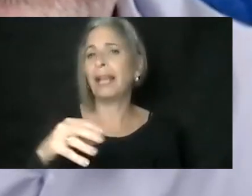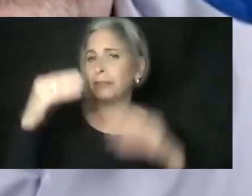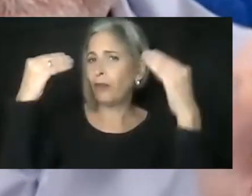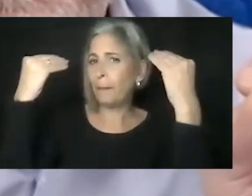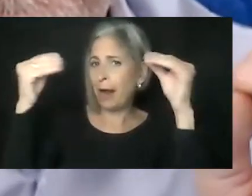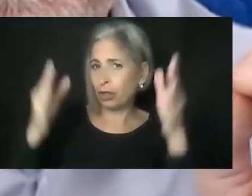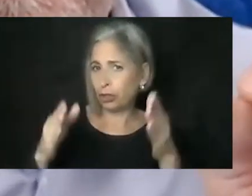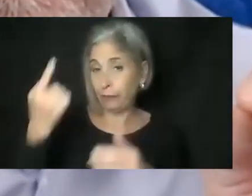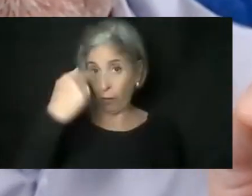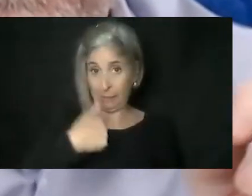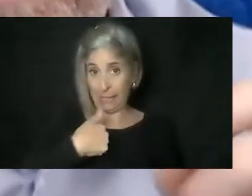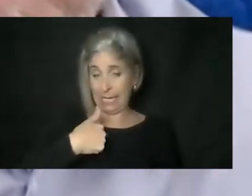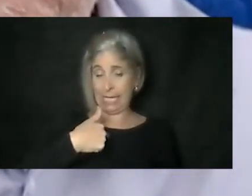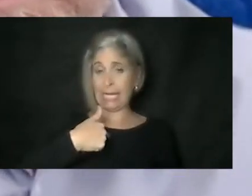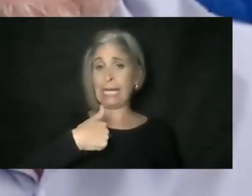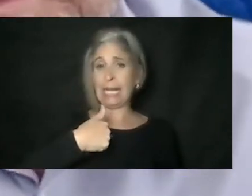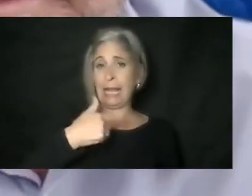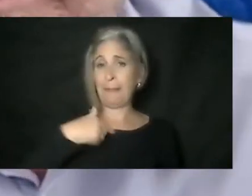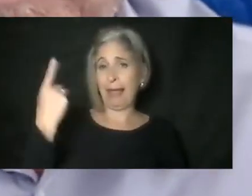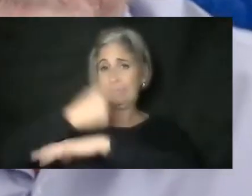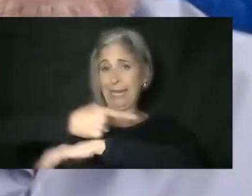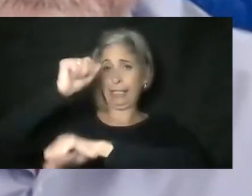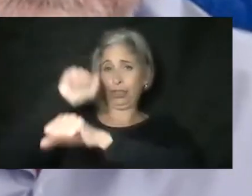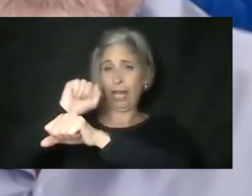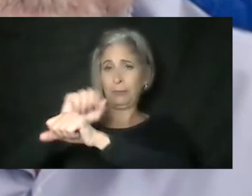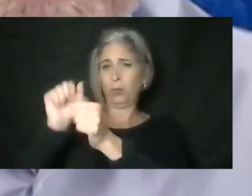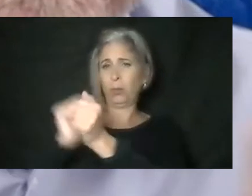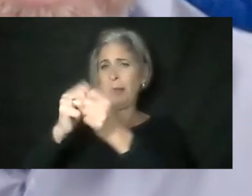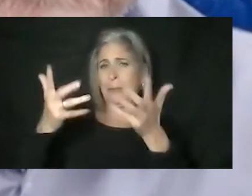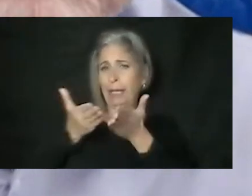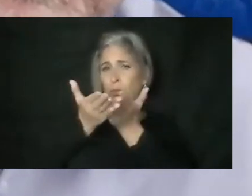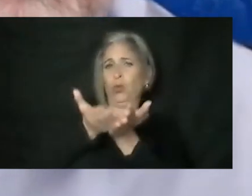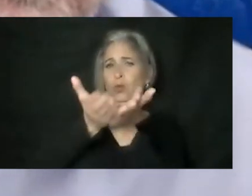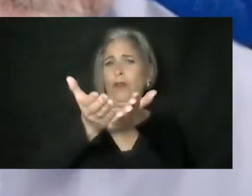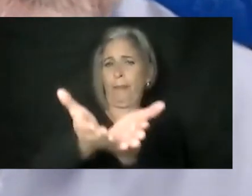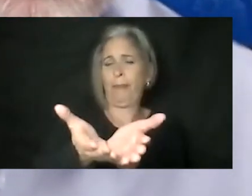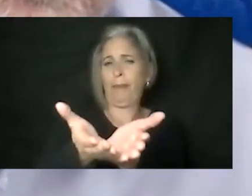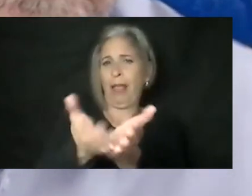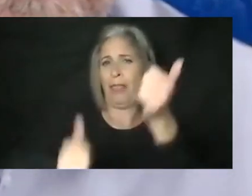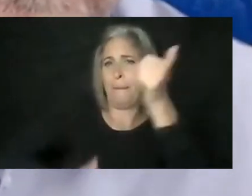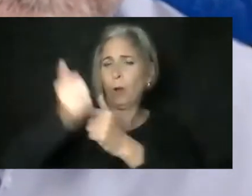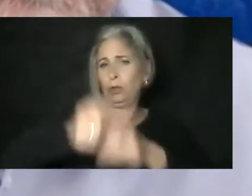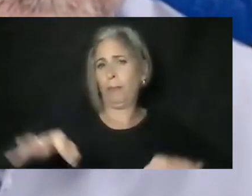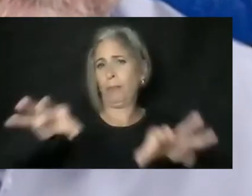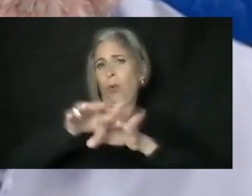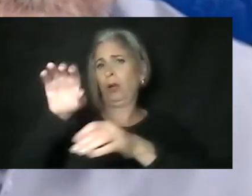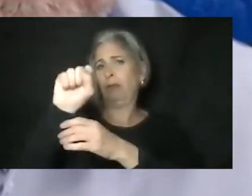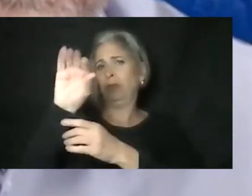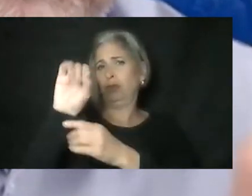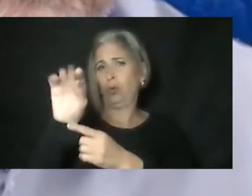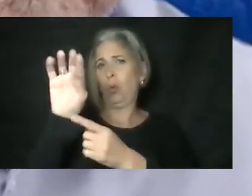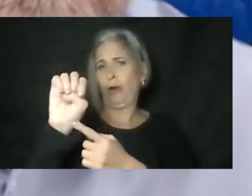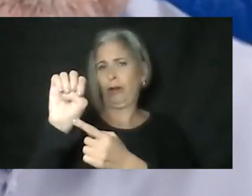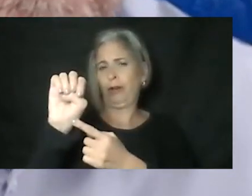for me, for instance, my day job is with a major cruise firm. That is the most important score in terms of, what